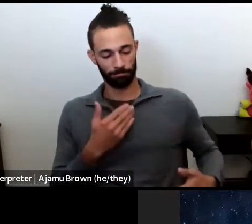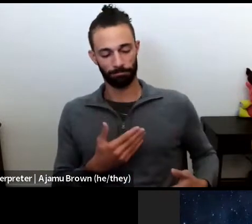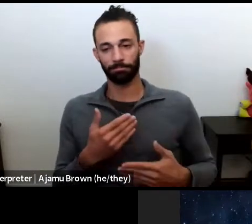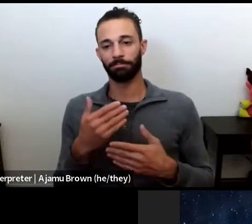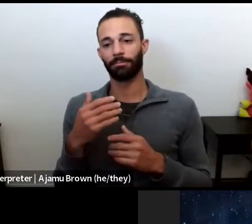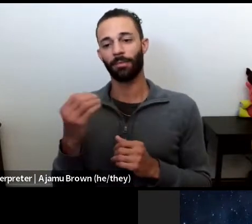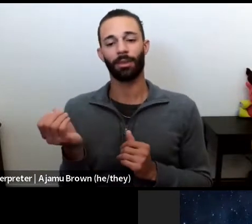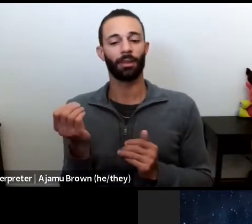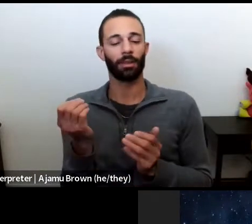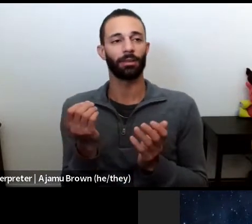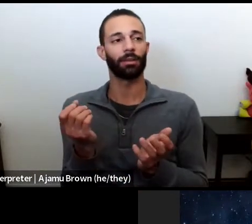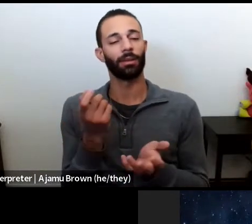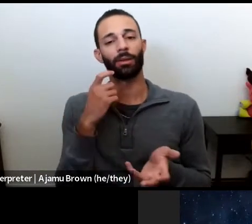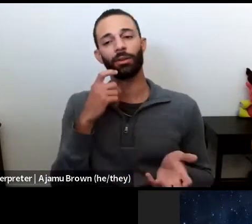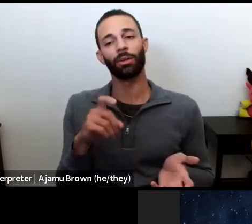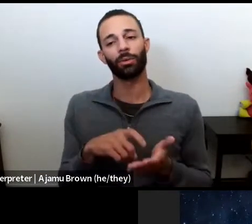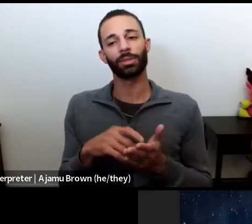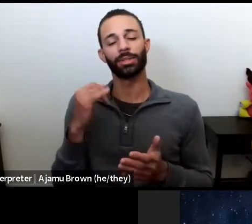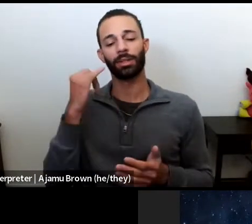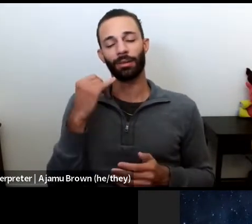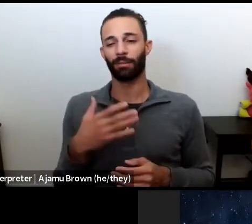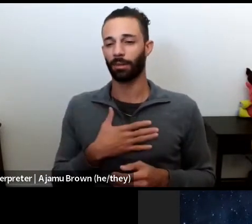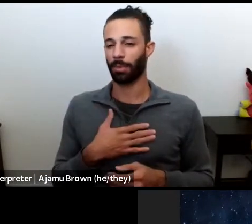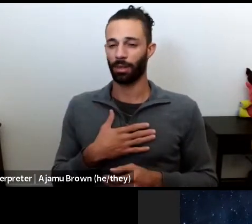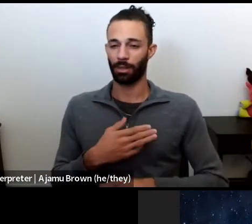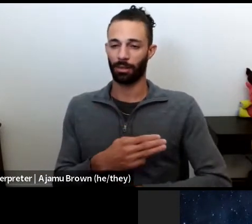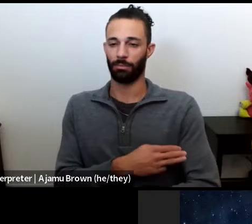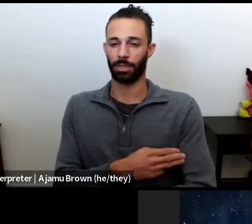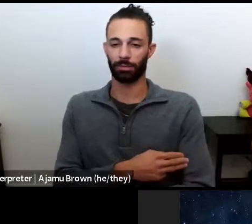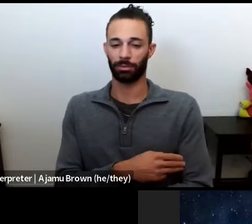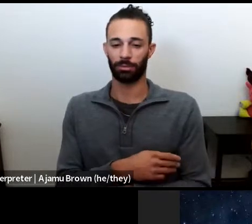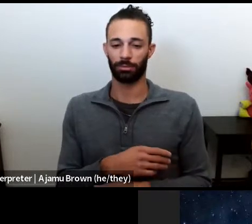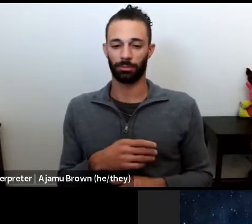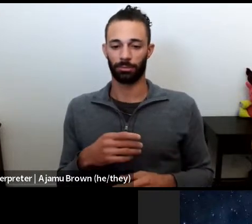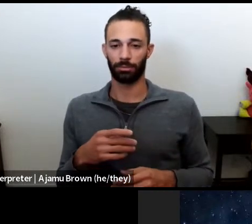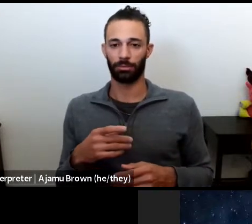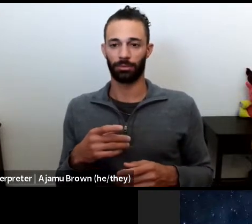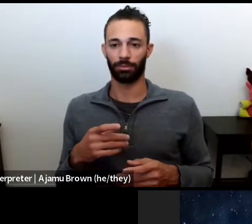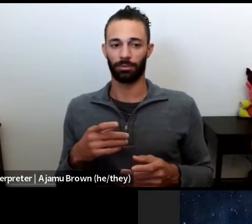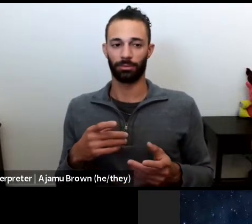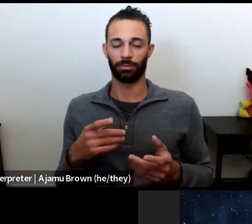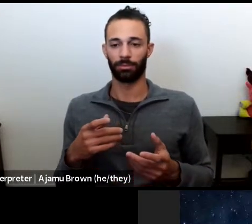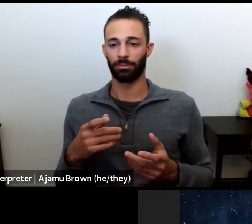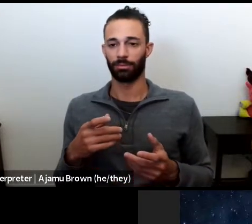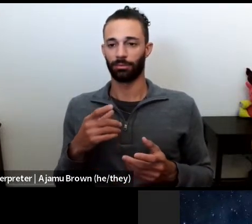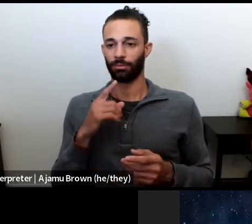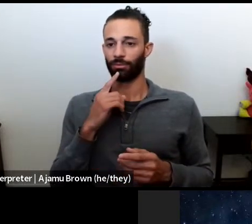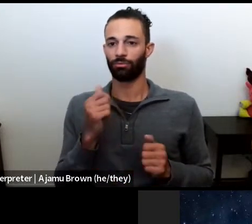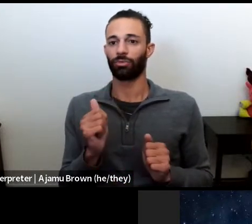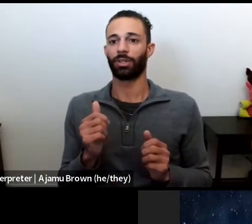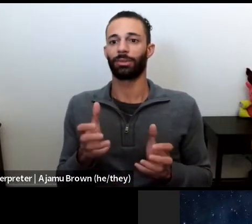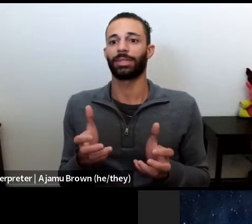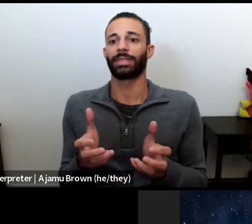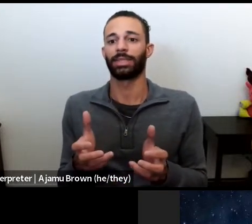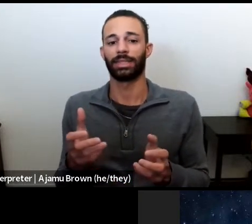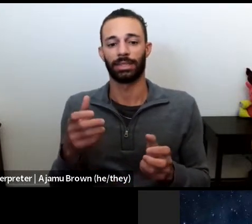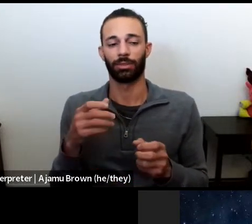and notice if my muscles are doing work that the chair is here to do for me, you know,